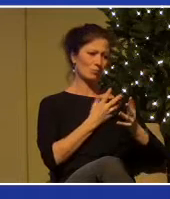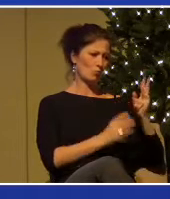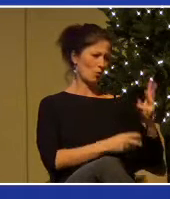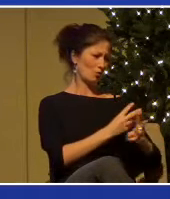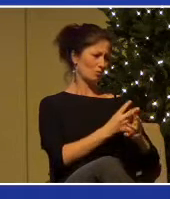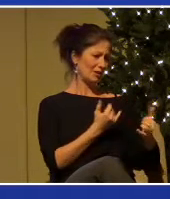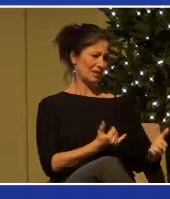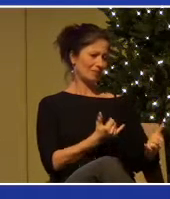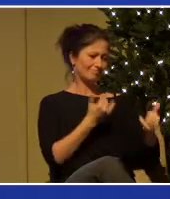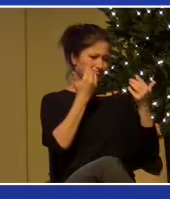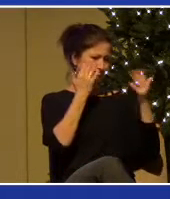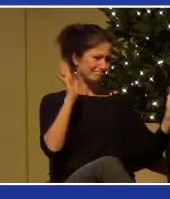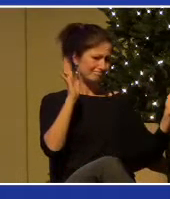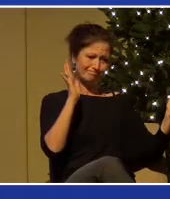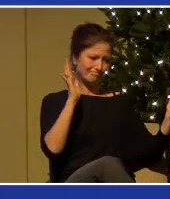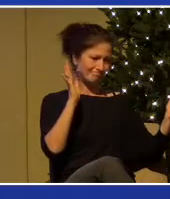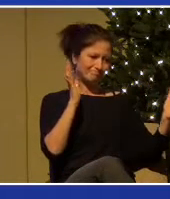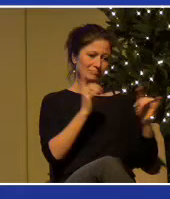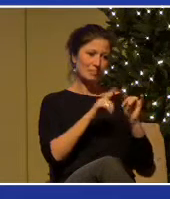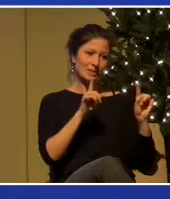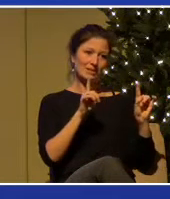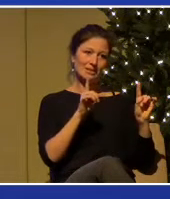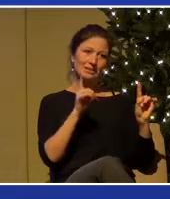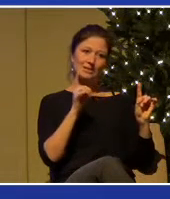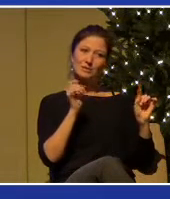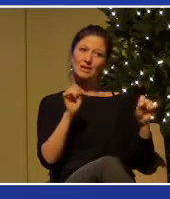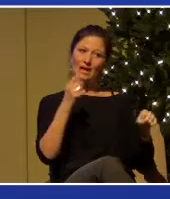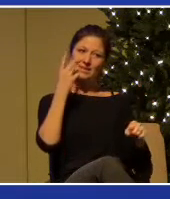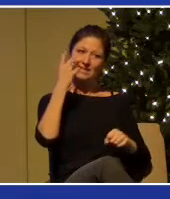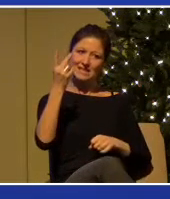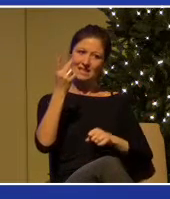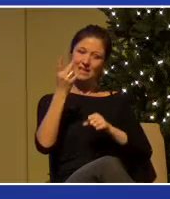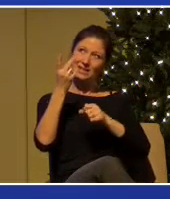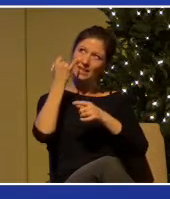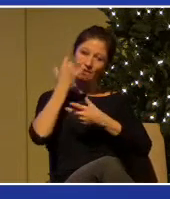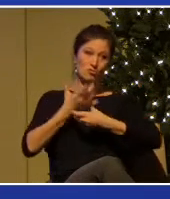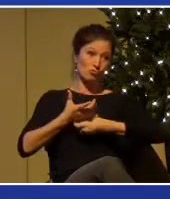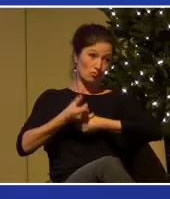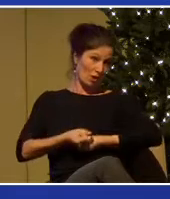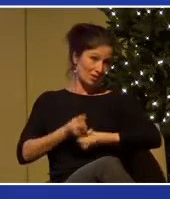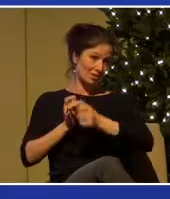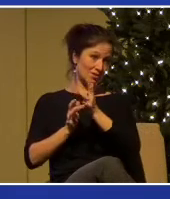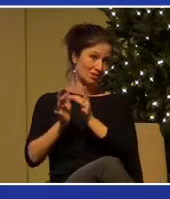that. To see that we can put our trust in Him.